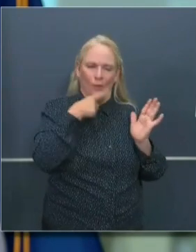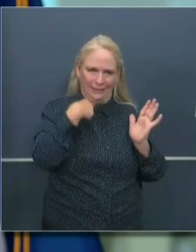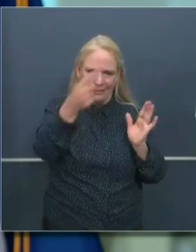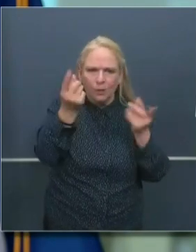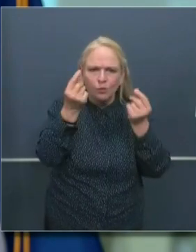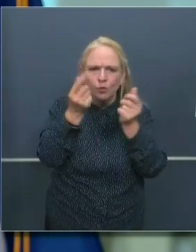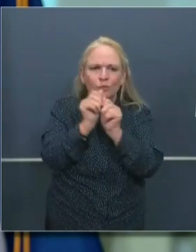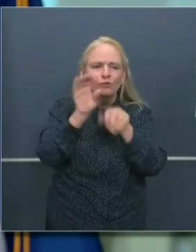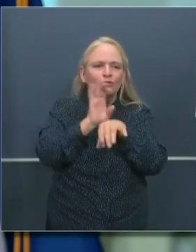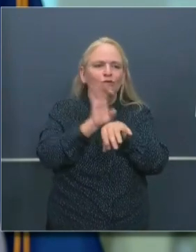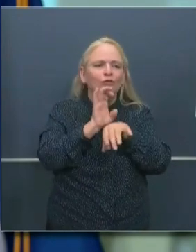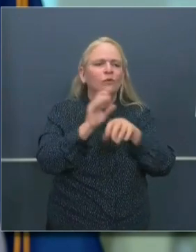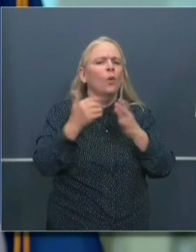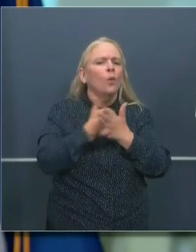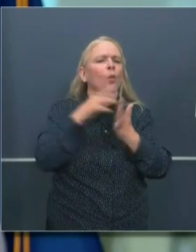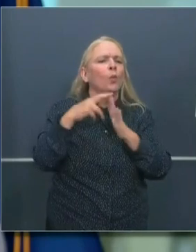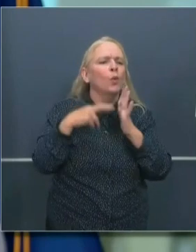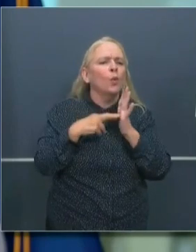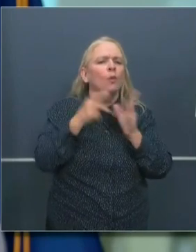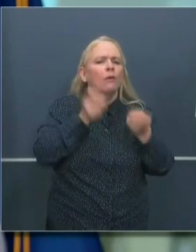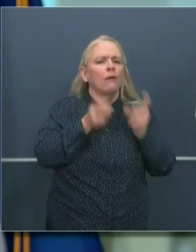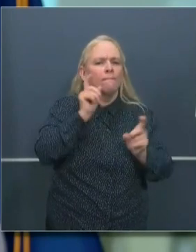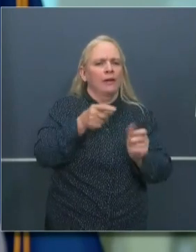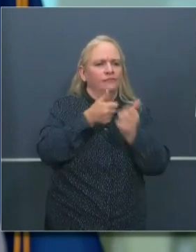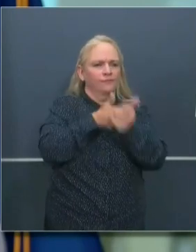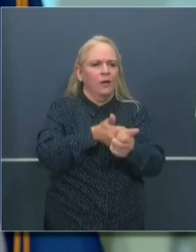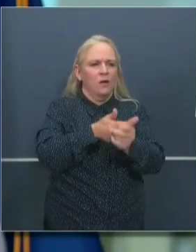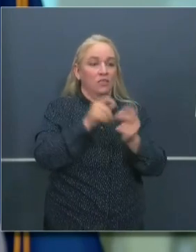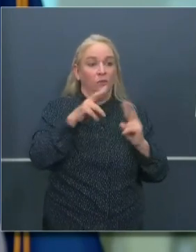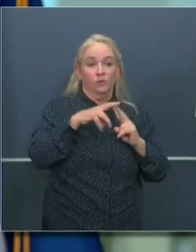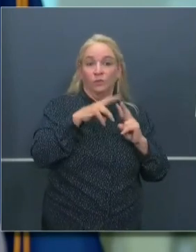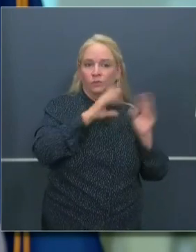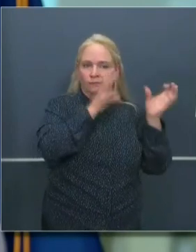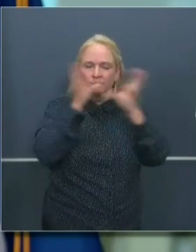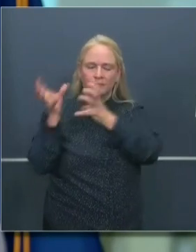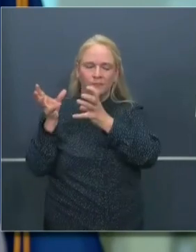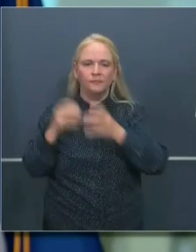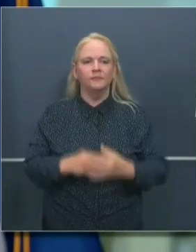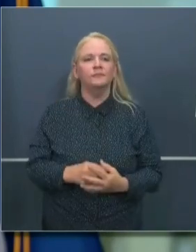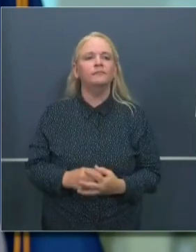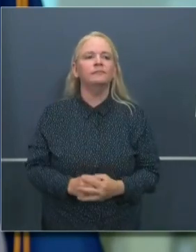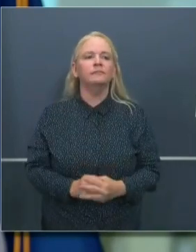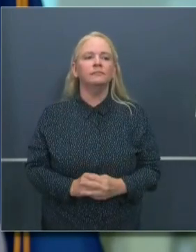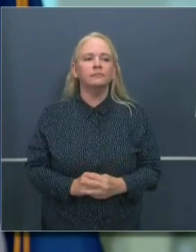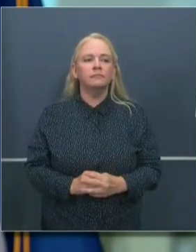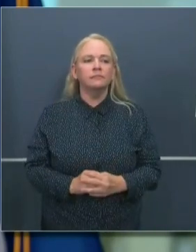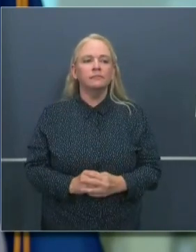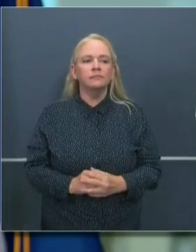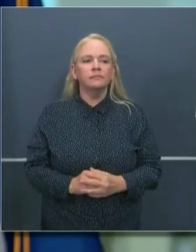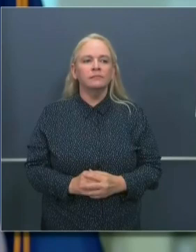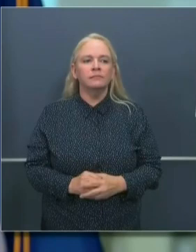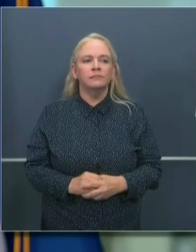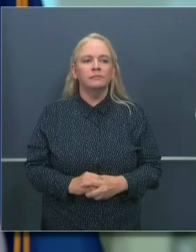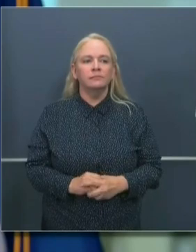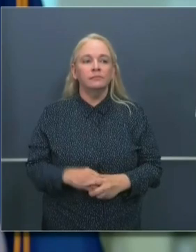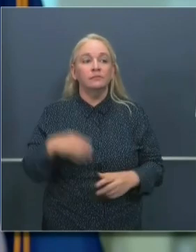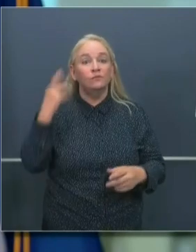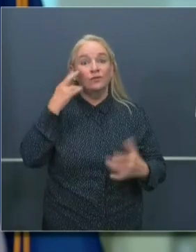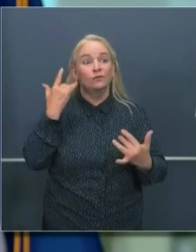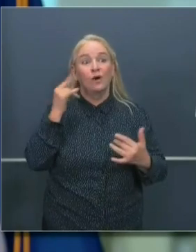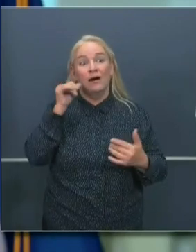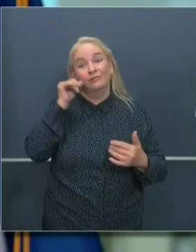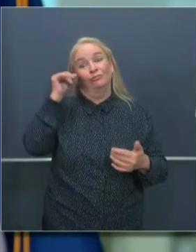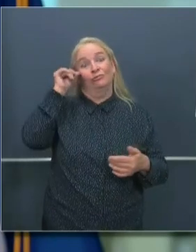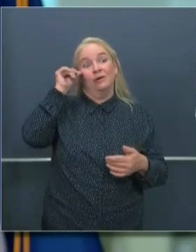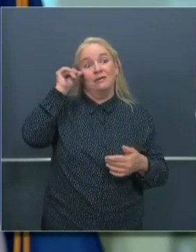covid19.ca.gov website. So specifically, we updated the guidelines yesterday in that space. I referenced yesterday